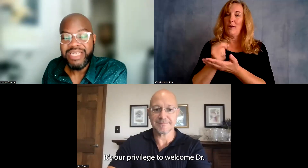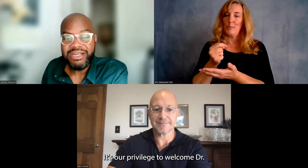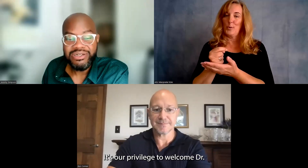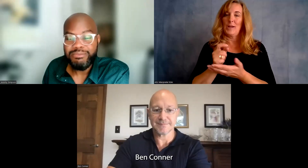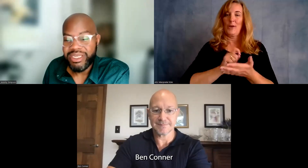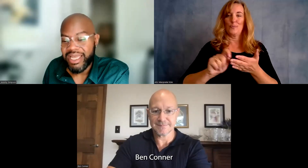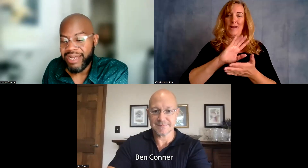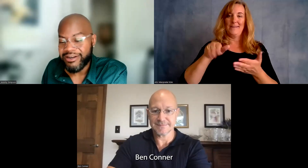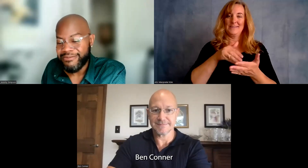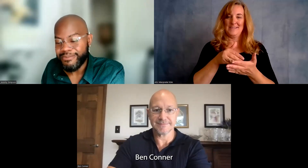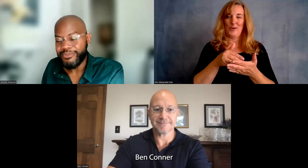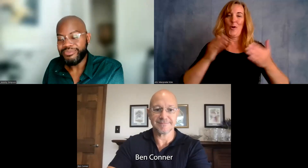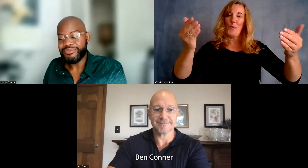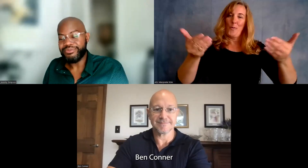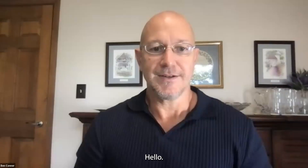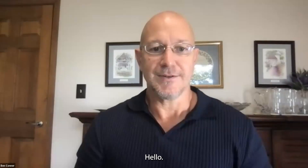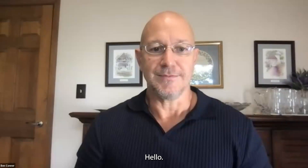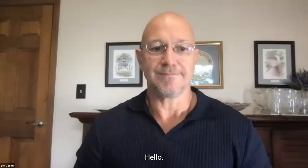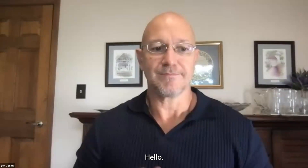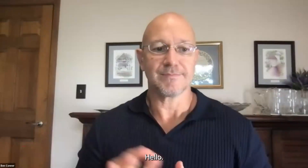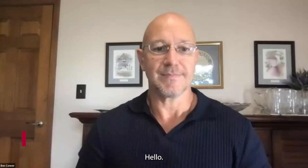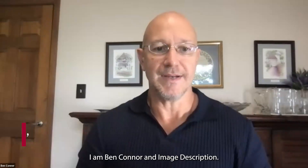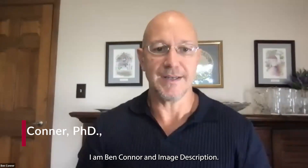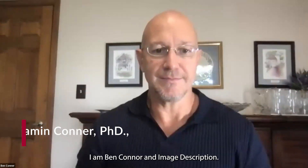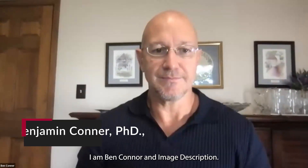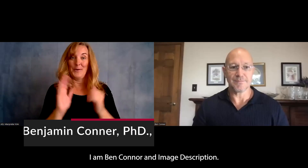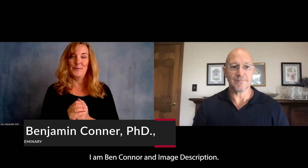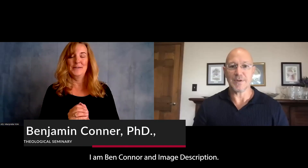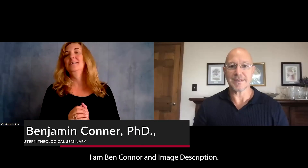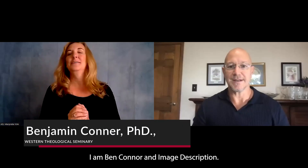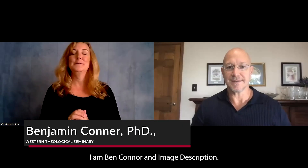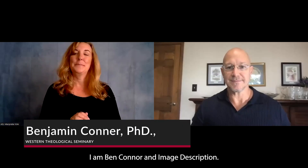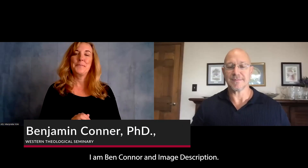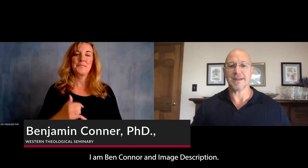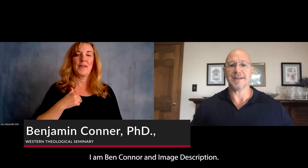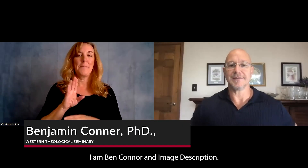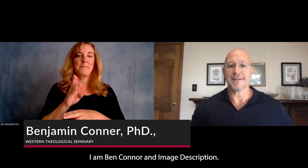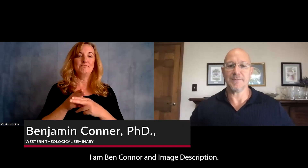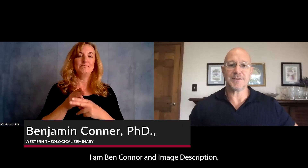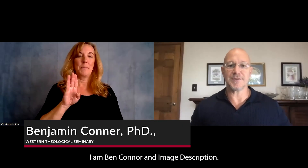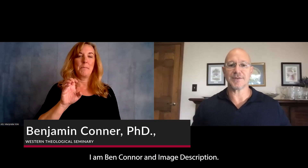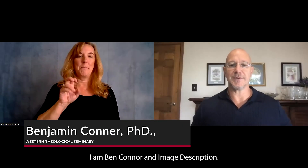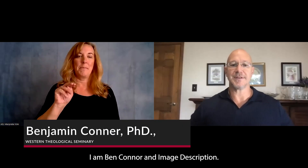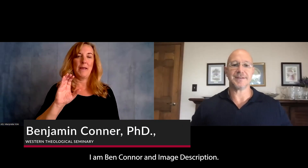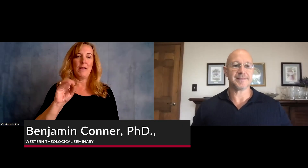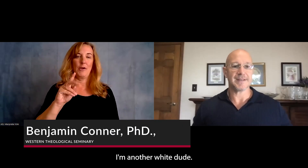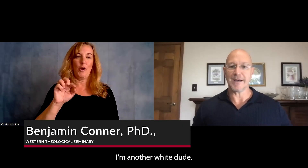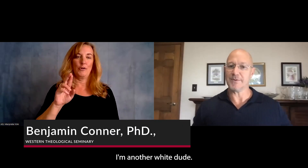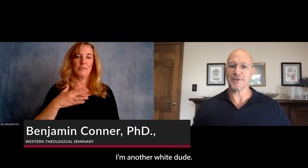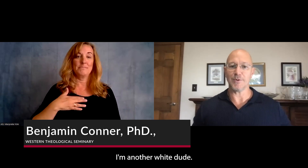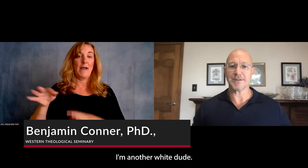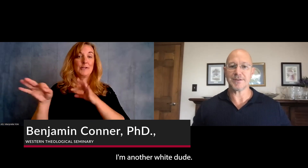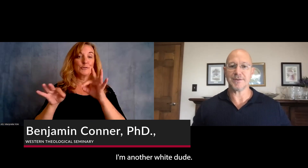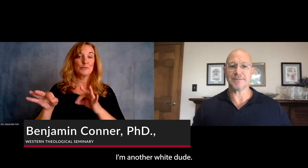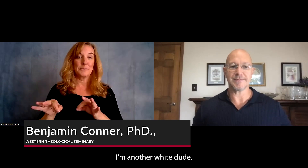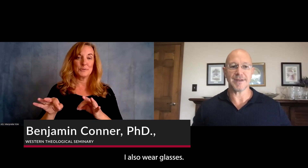welcome Dr. Ben Conner. Hello, I am Ben Conner, and image description, I'm